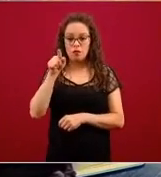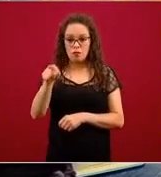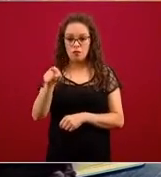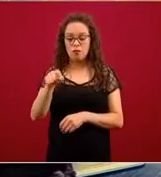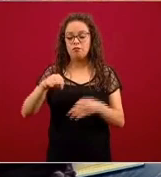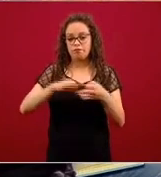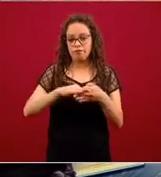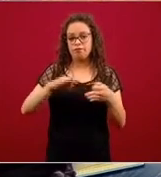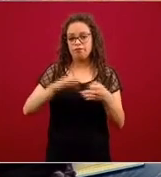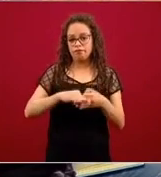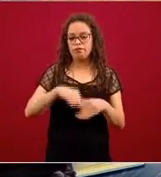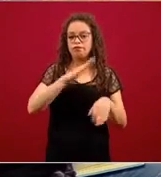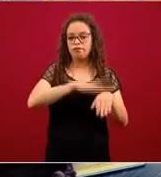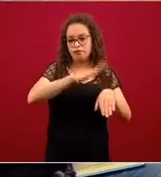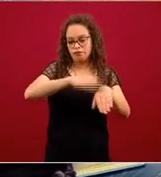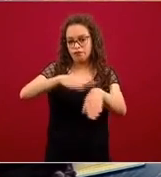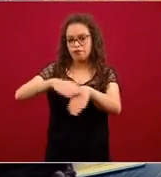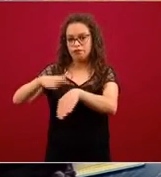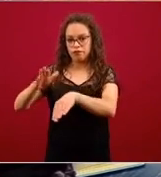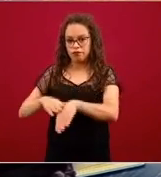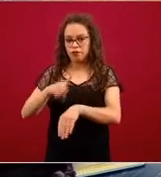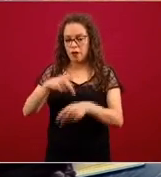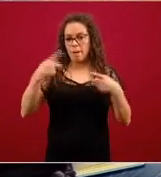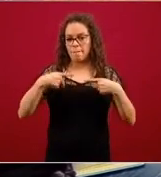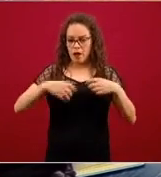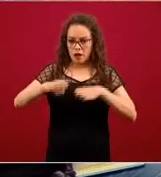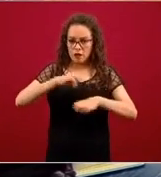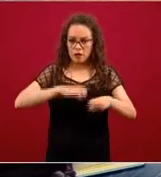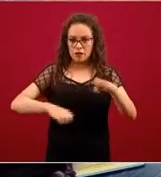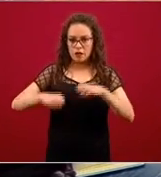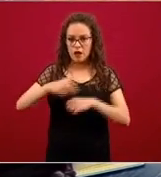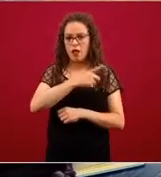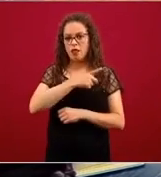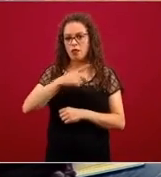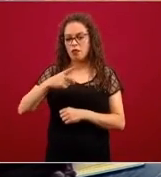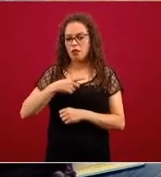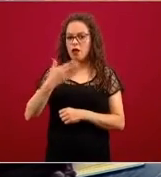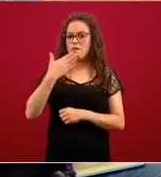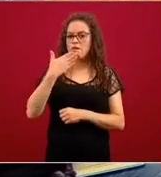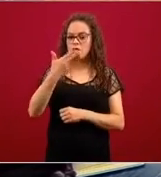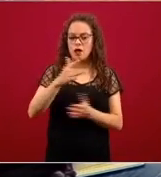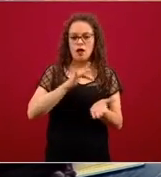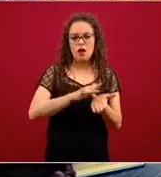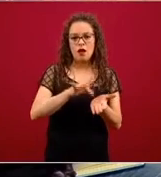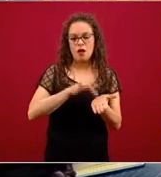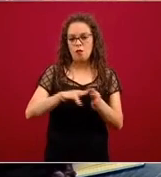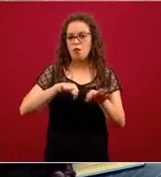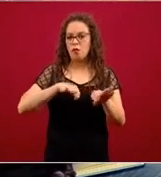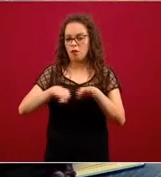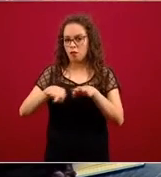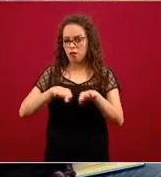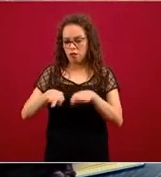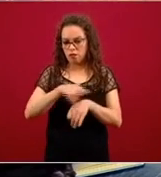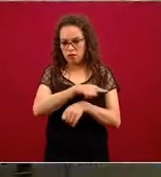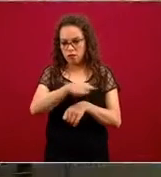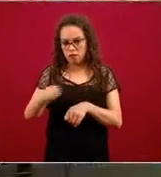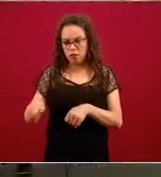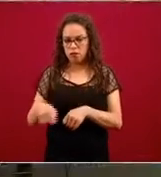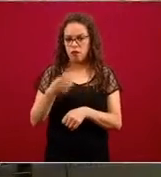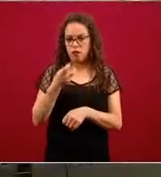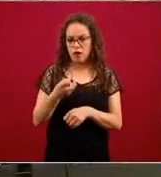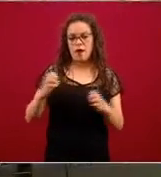are the person, sir, who has been calling business people to have solidarity with